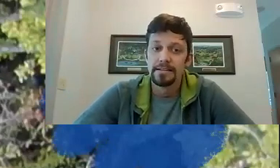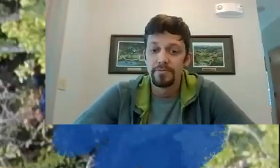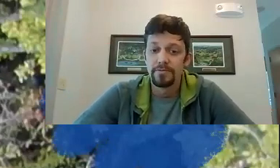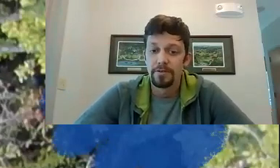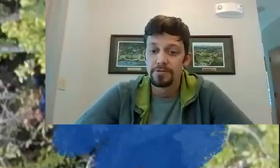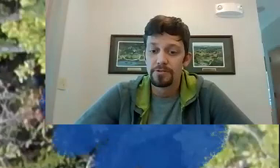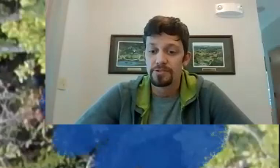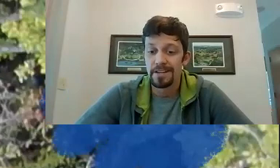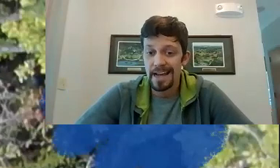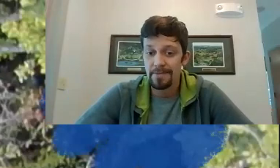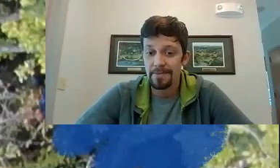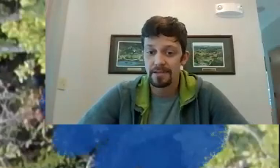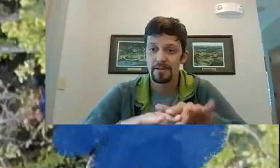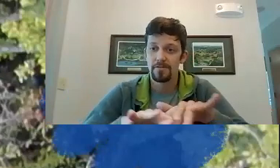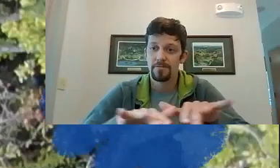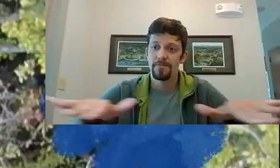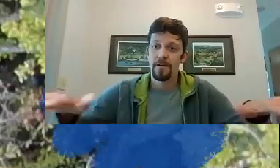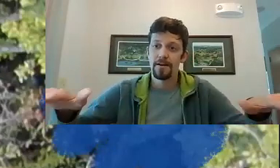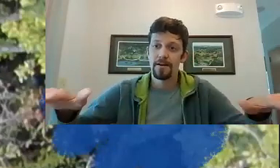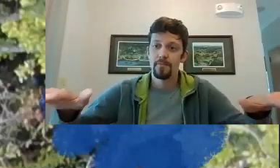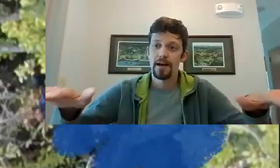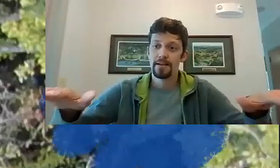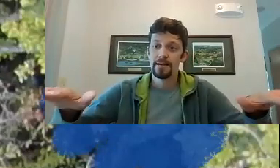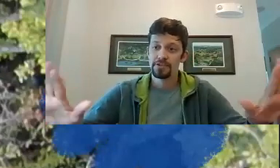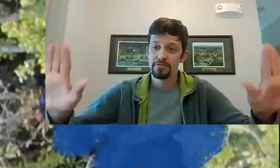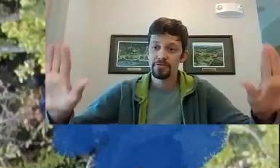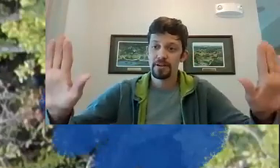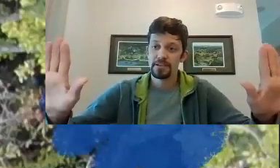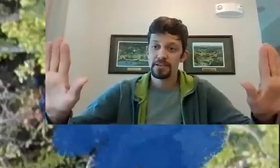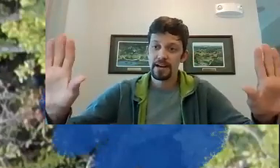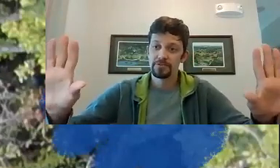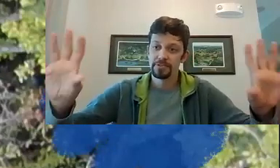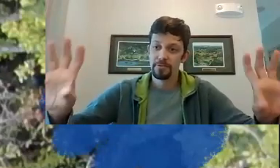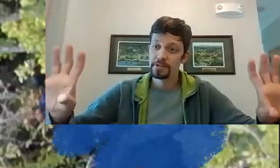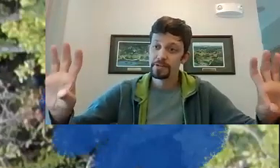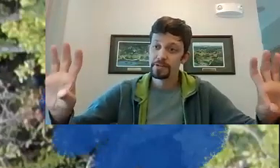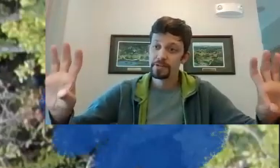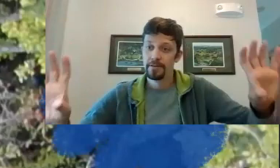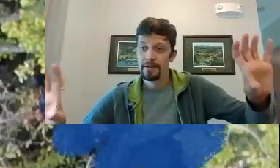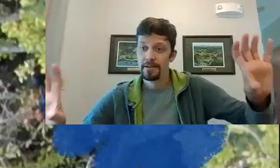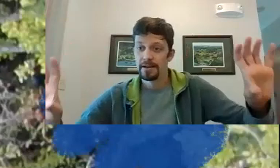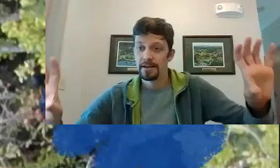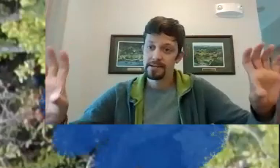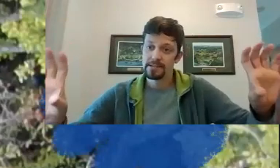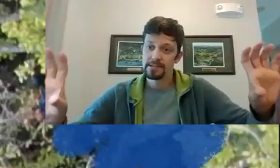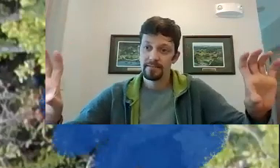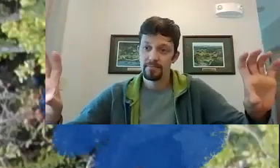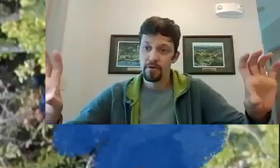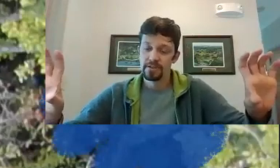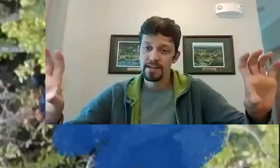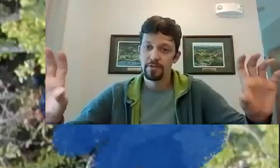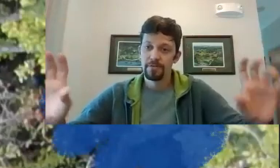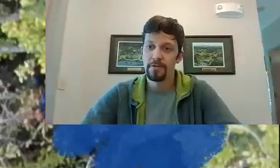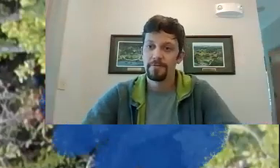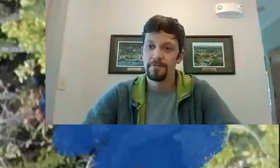so their root structures have adapted and gone far out and wide and shoot up these little nodules that root into the ground. And it creates more of a